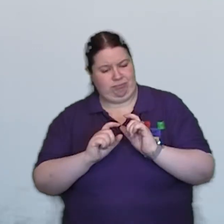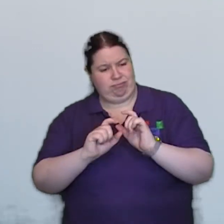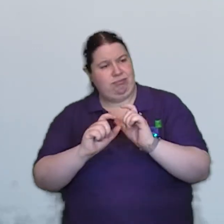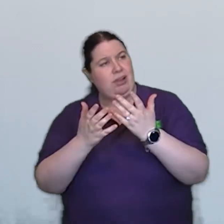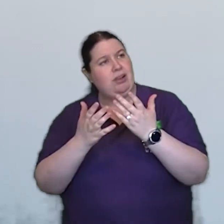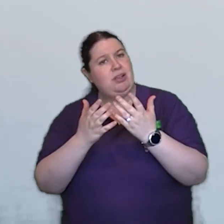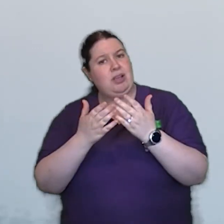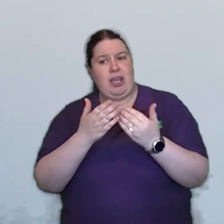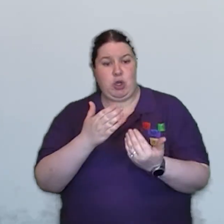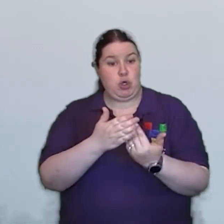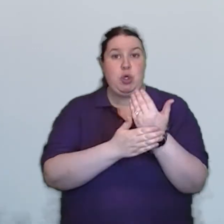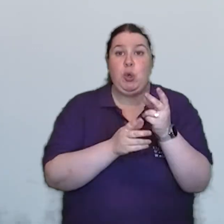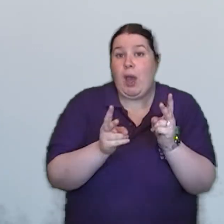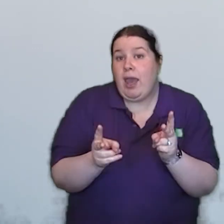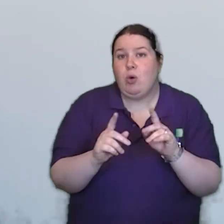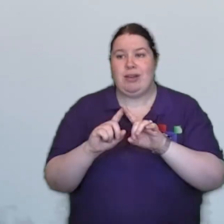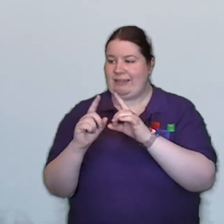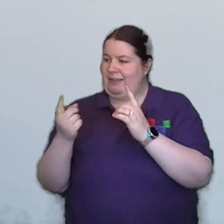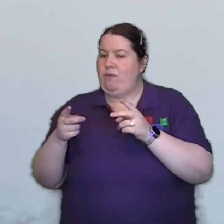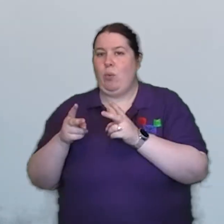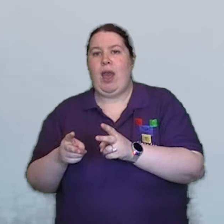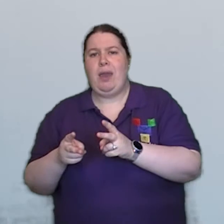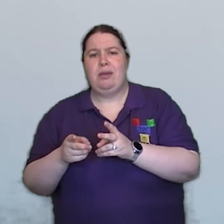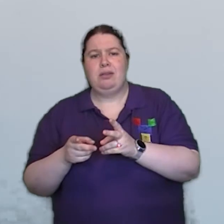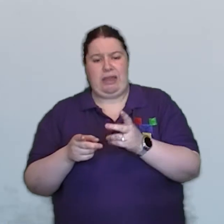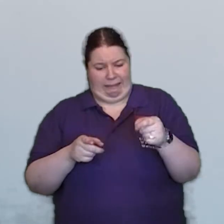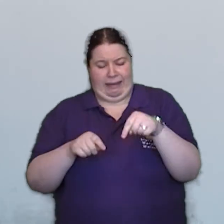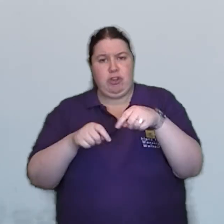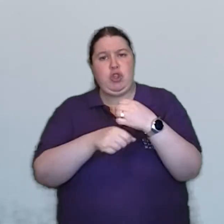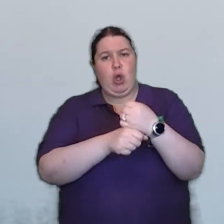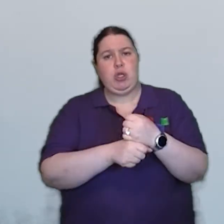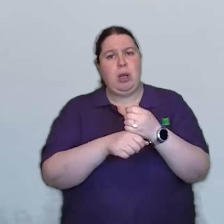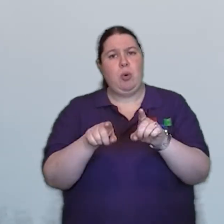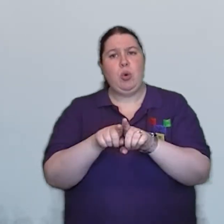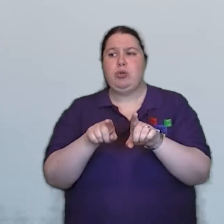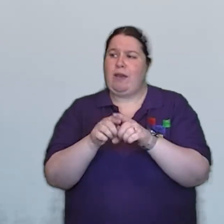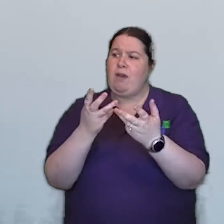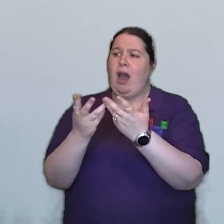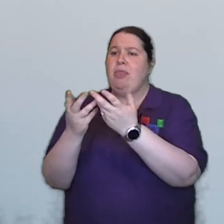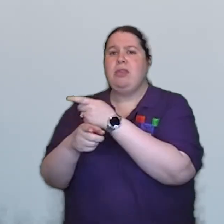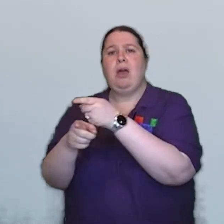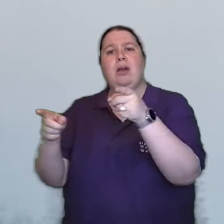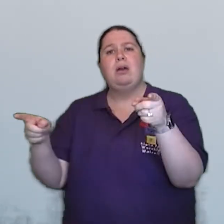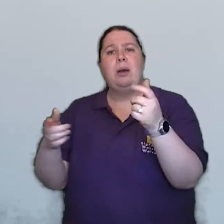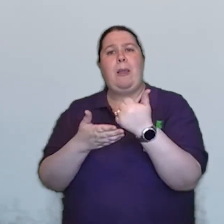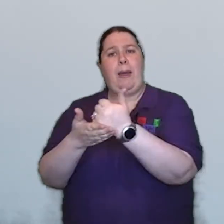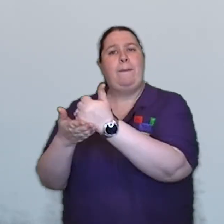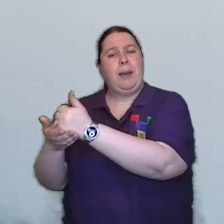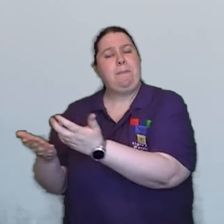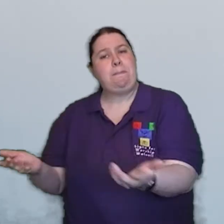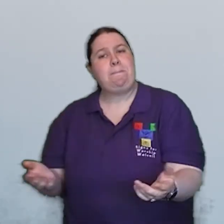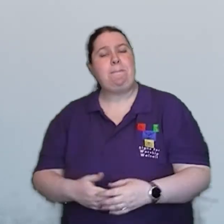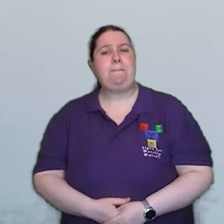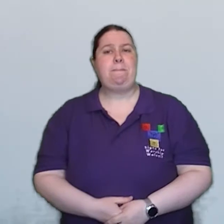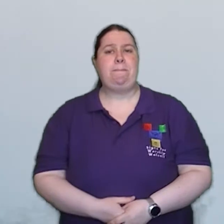give in a new or different way, both to St Matthew's Church and perhaps more broadly. It